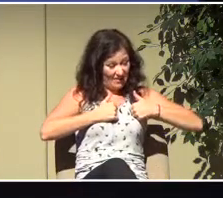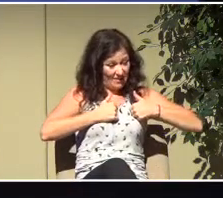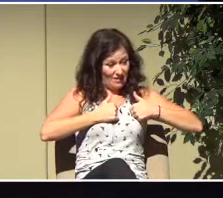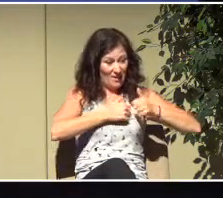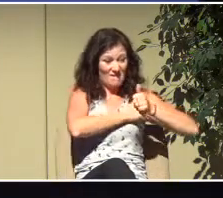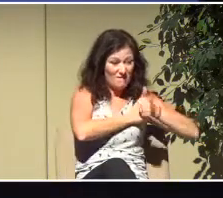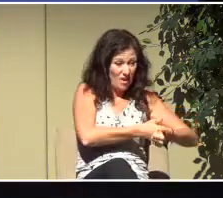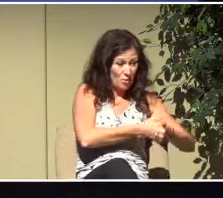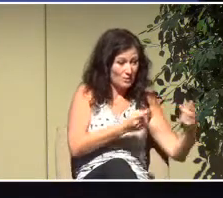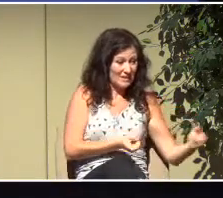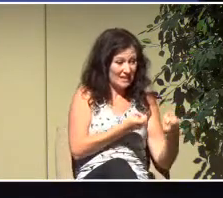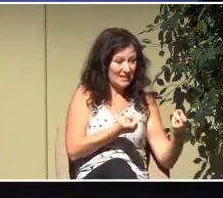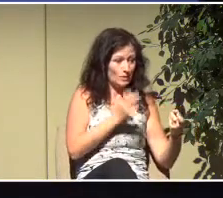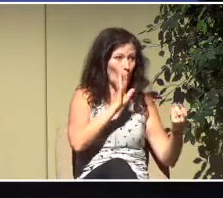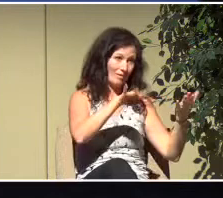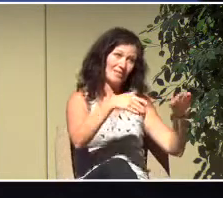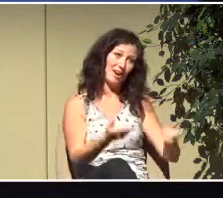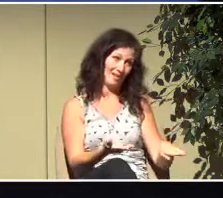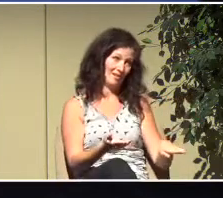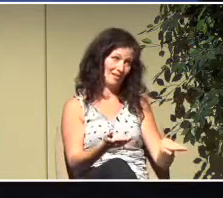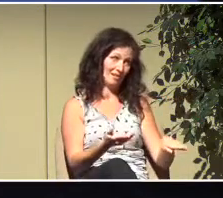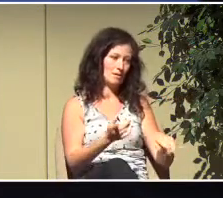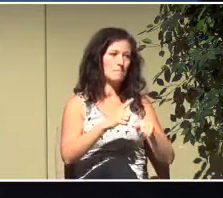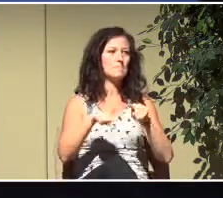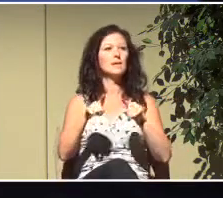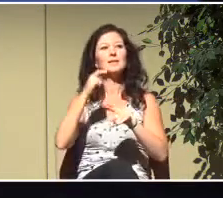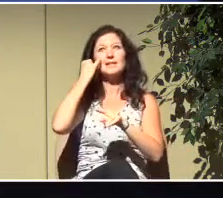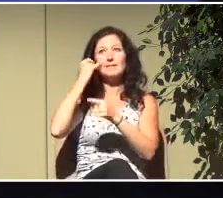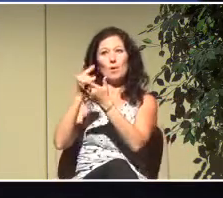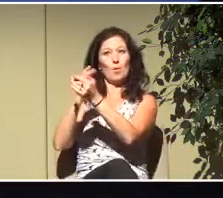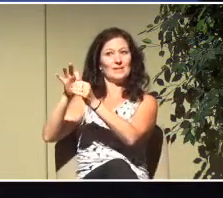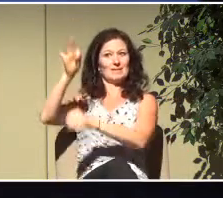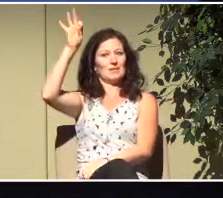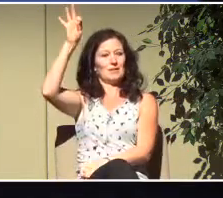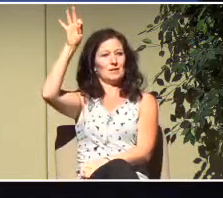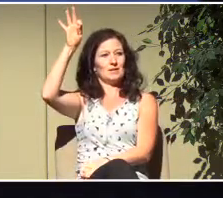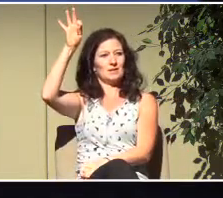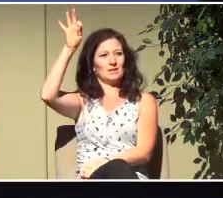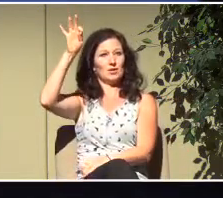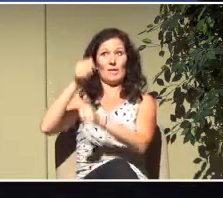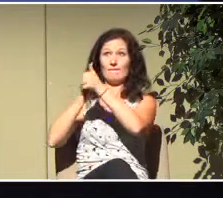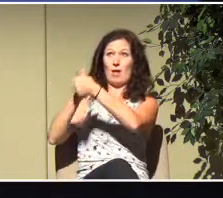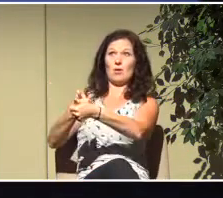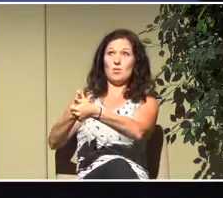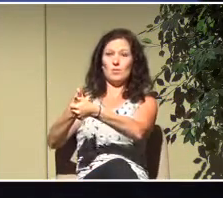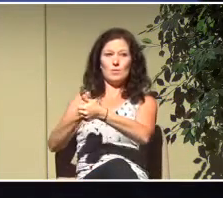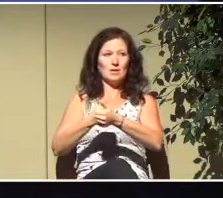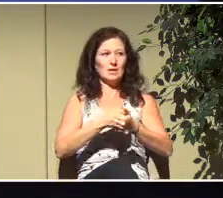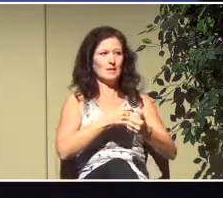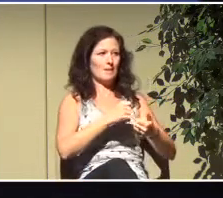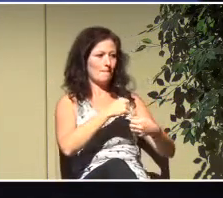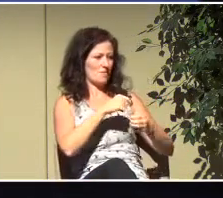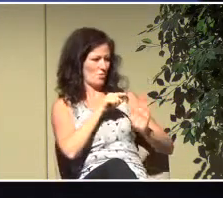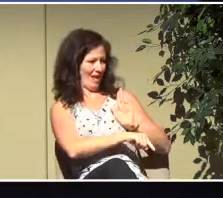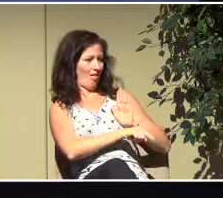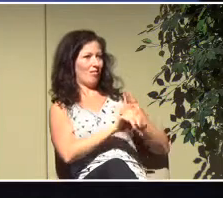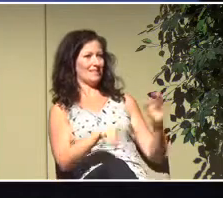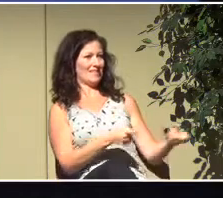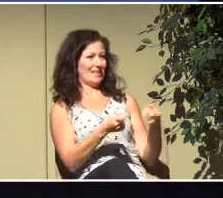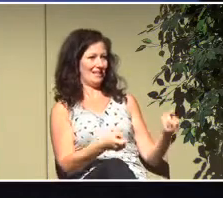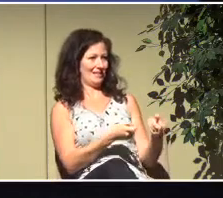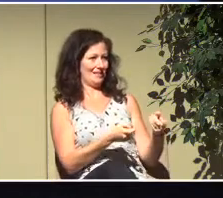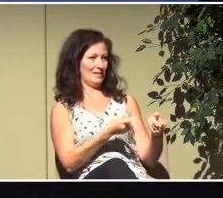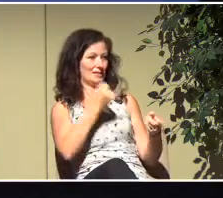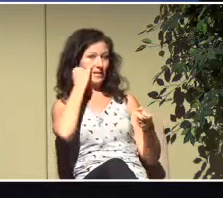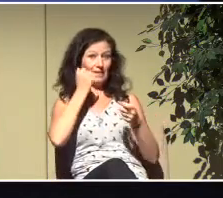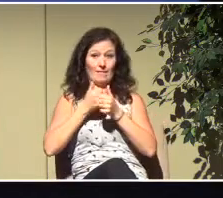nature, you will die. But if by the Spirit you put to death the misdeeds of the body, you will live. Because those who are led by the Spirit of God